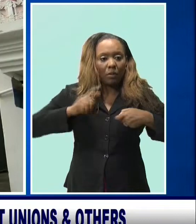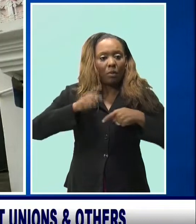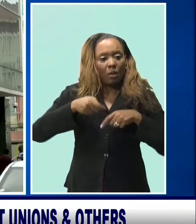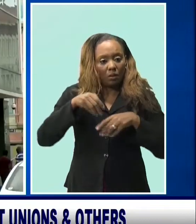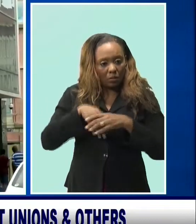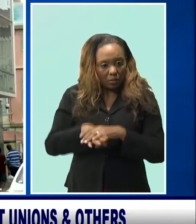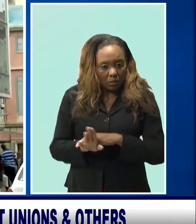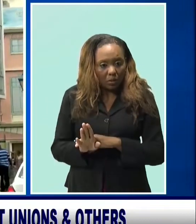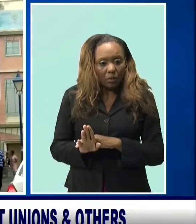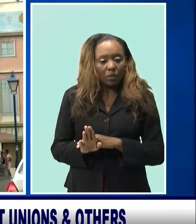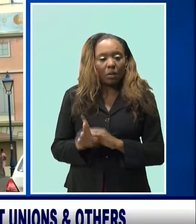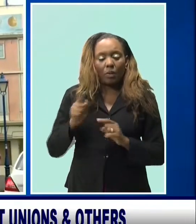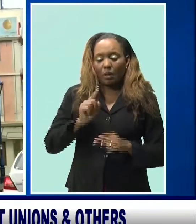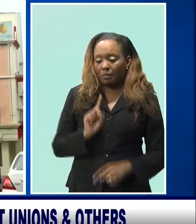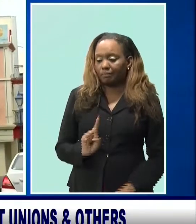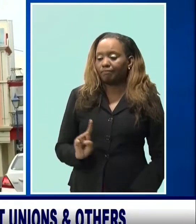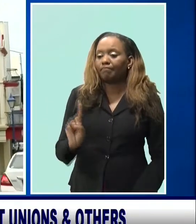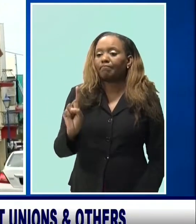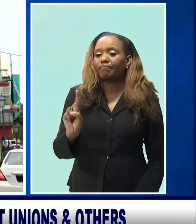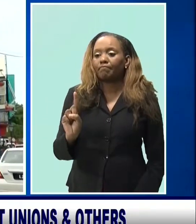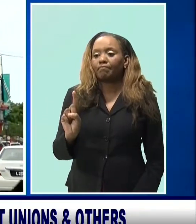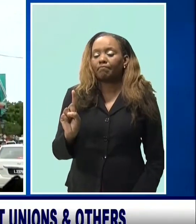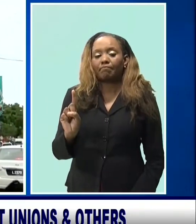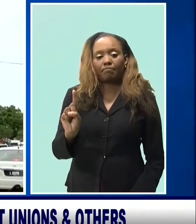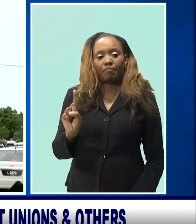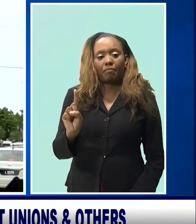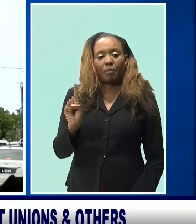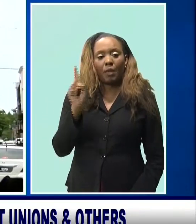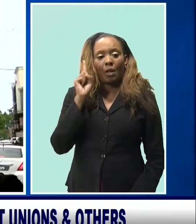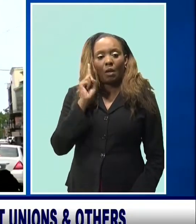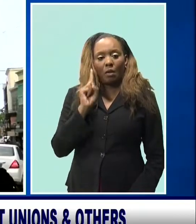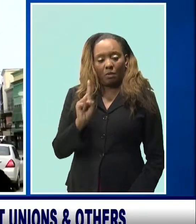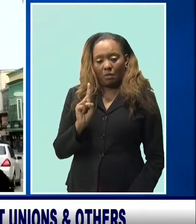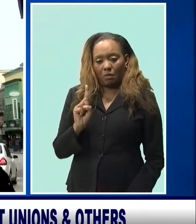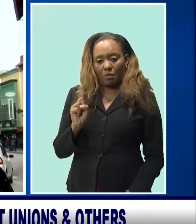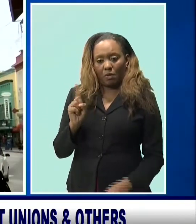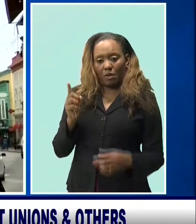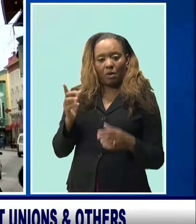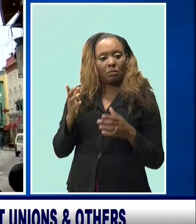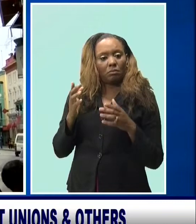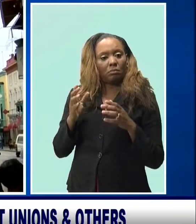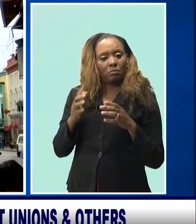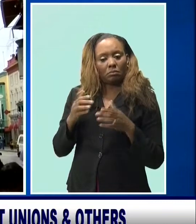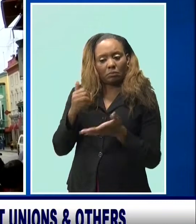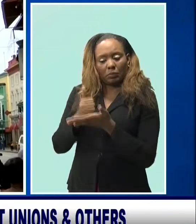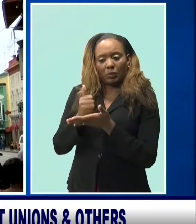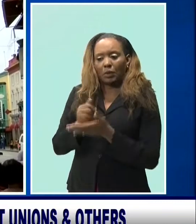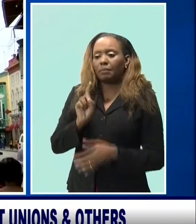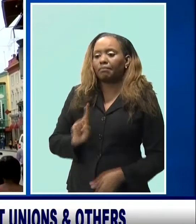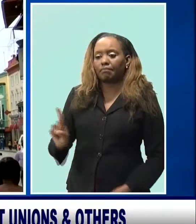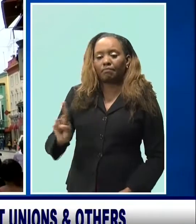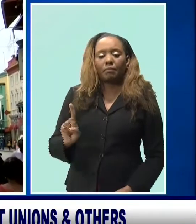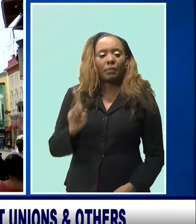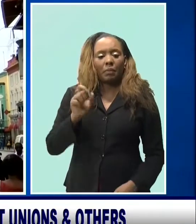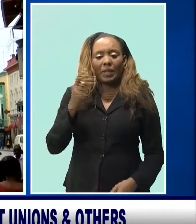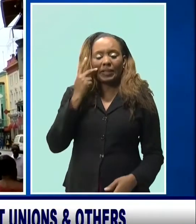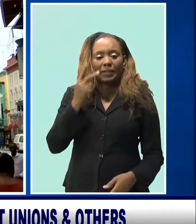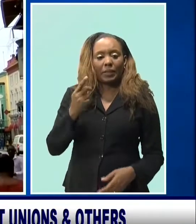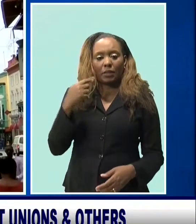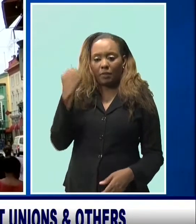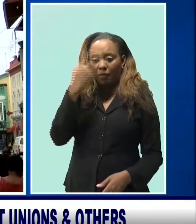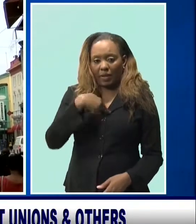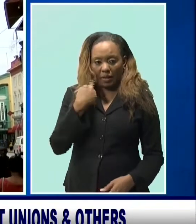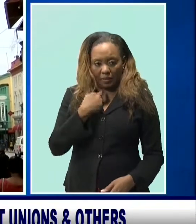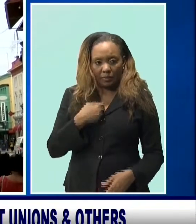institution and when they approach the customer agent for the purposes of security and customer identification. Meanwhile, banks